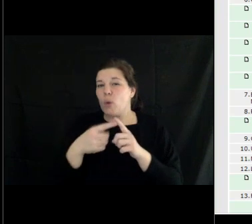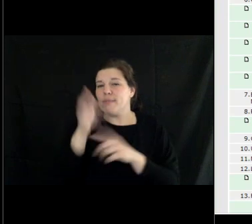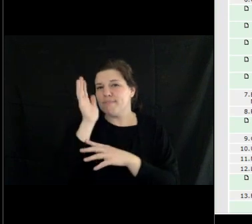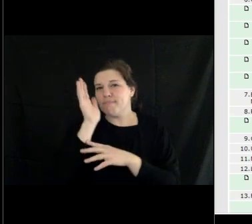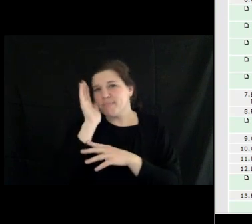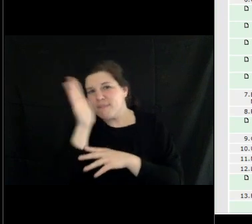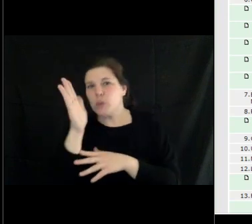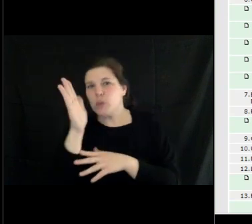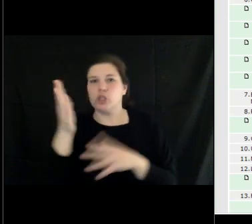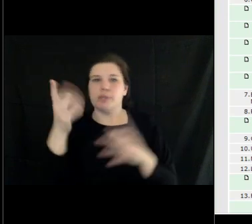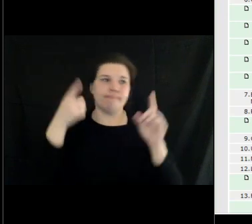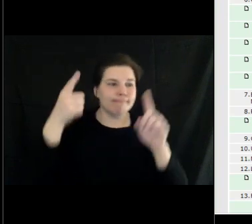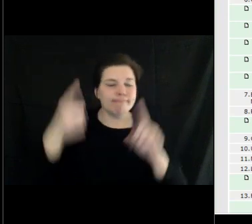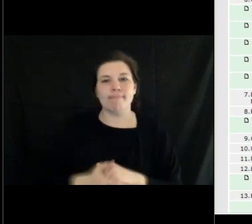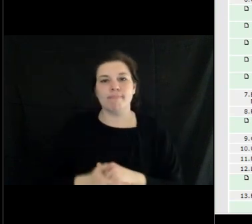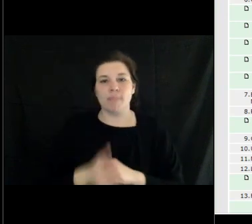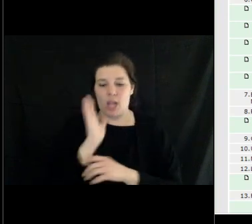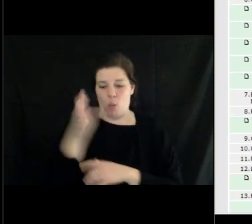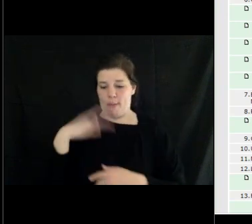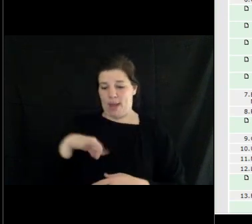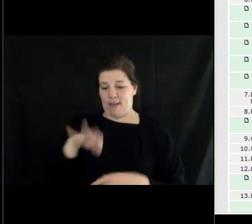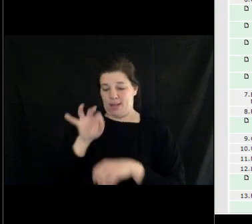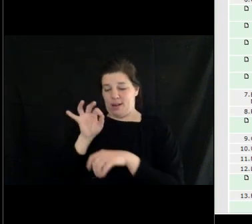This expo will also benefit employers,